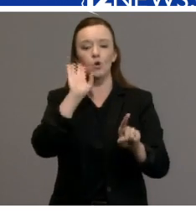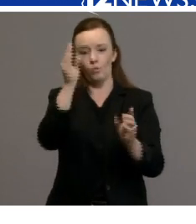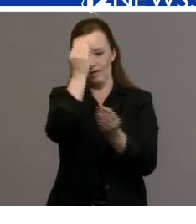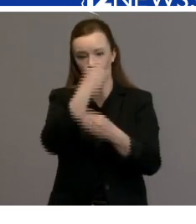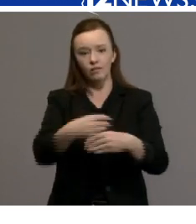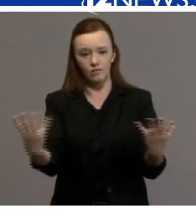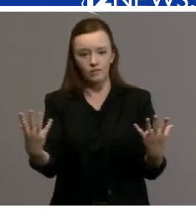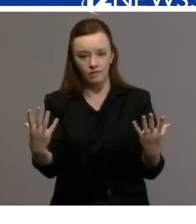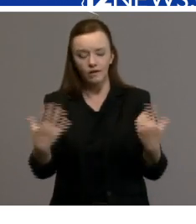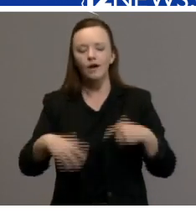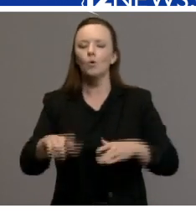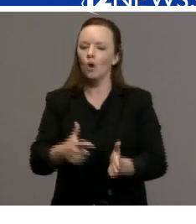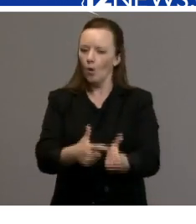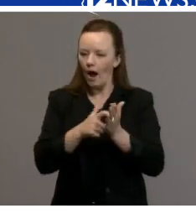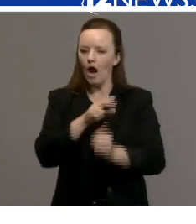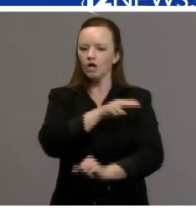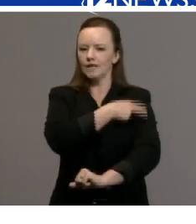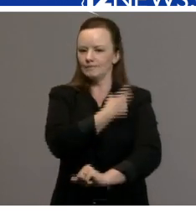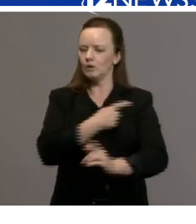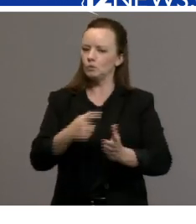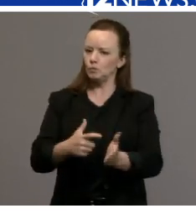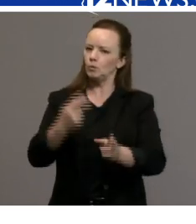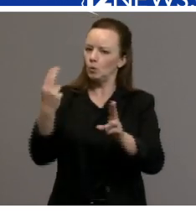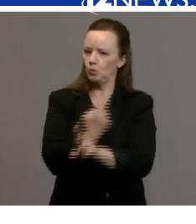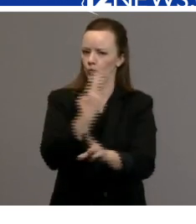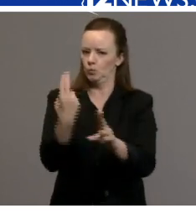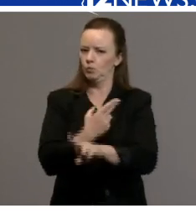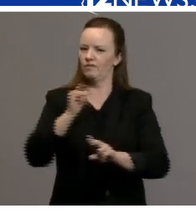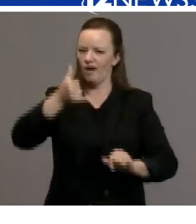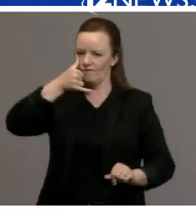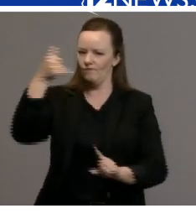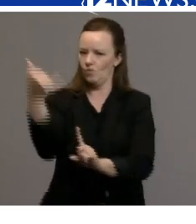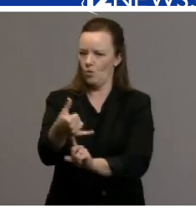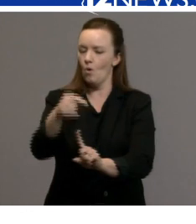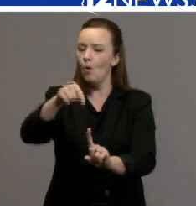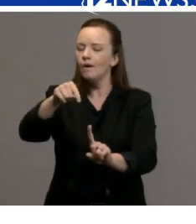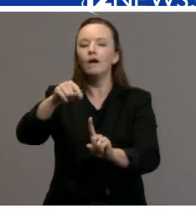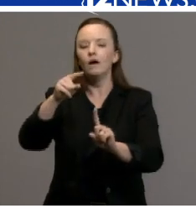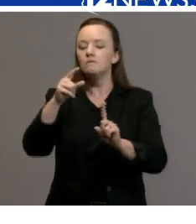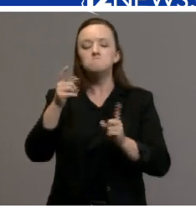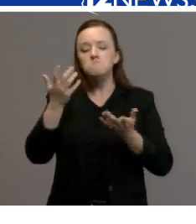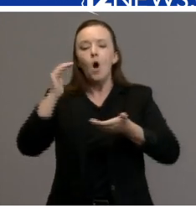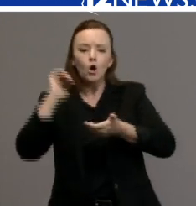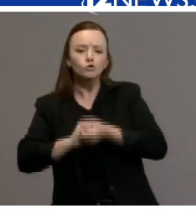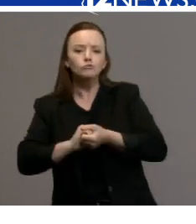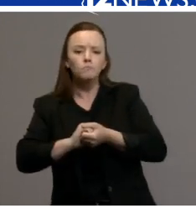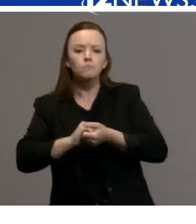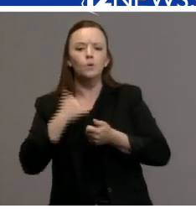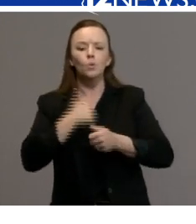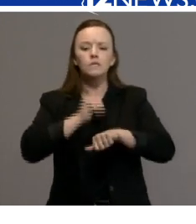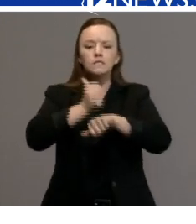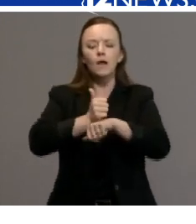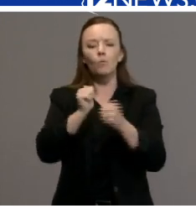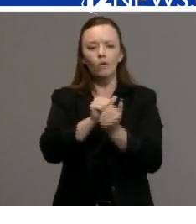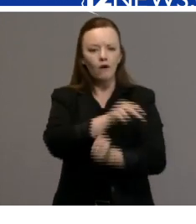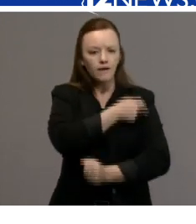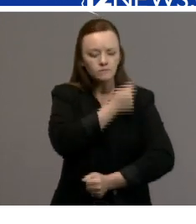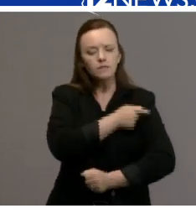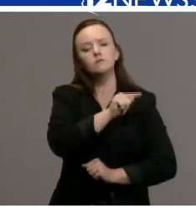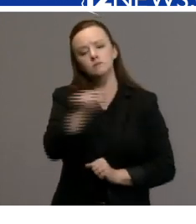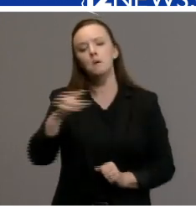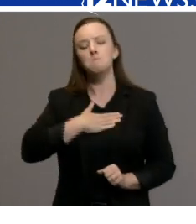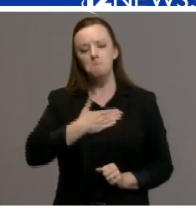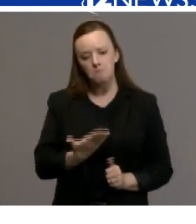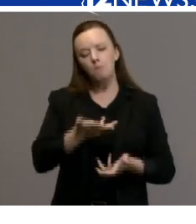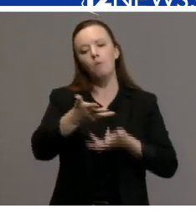was a partnership that we worked with the hospitals on. They voluntarily have been working on that and